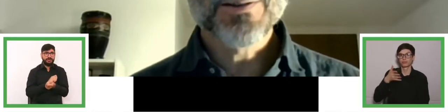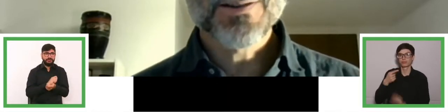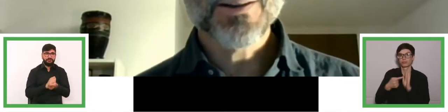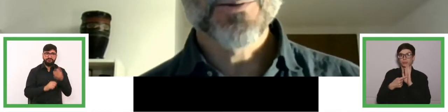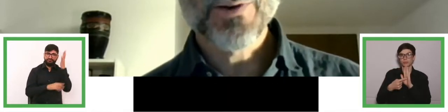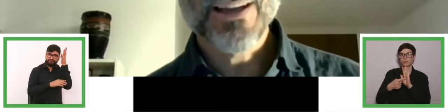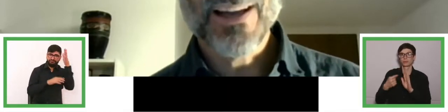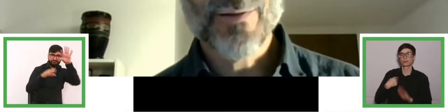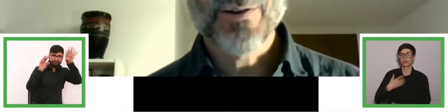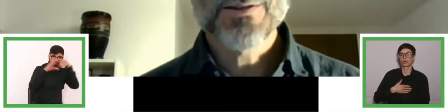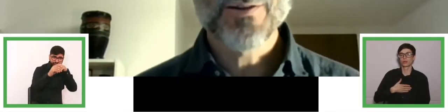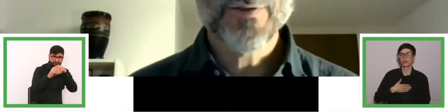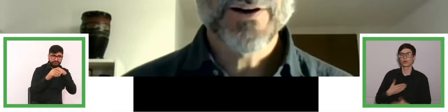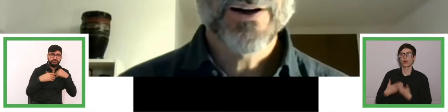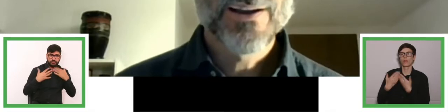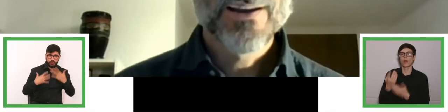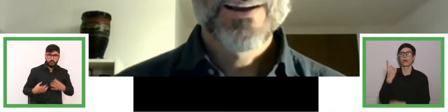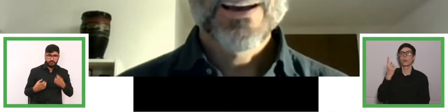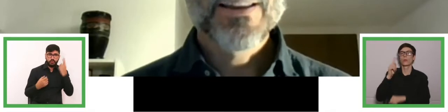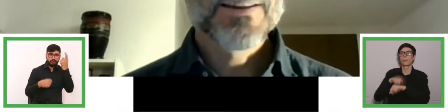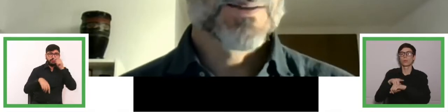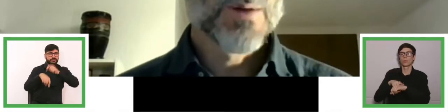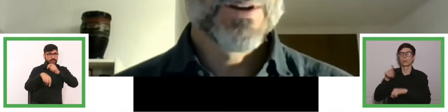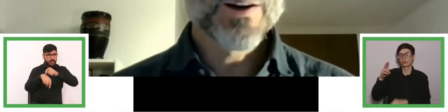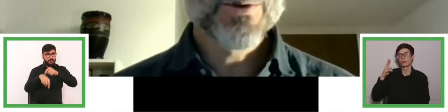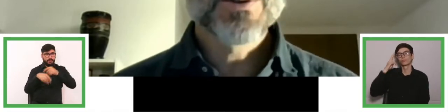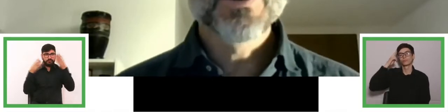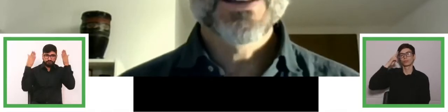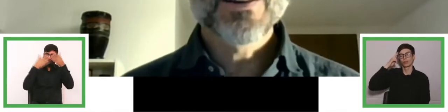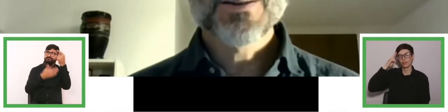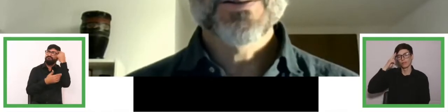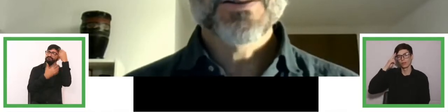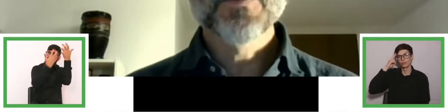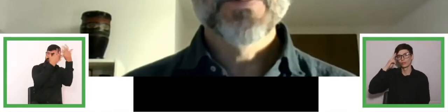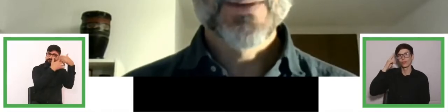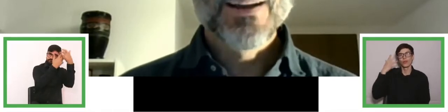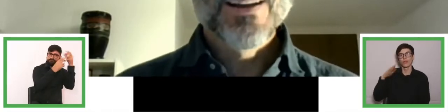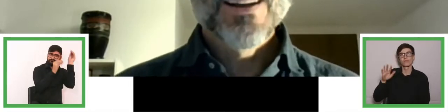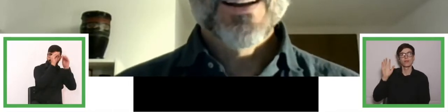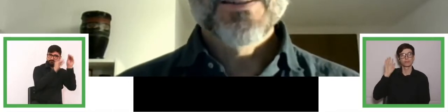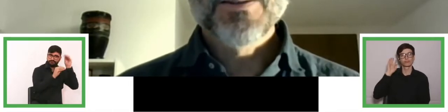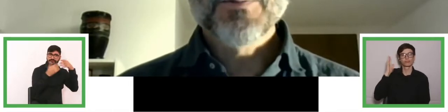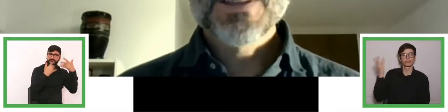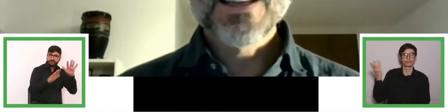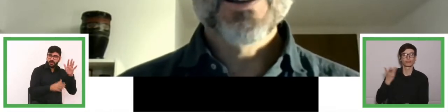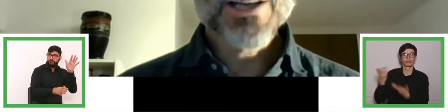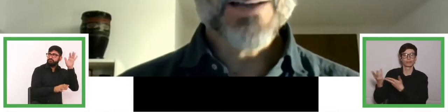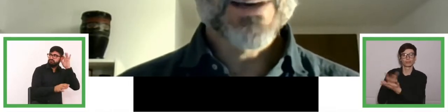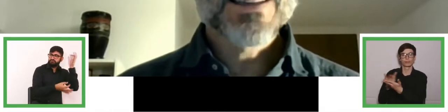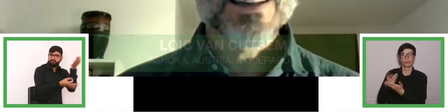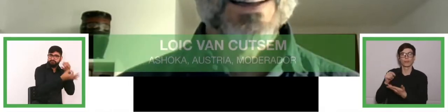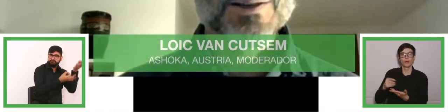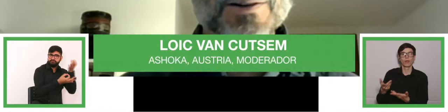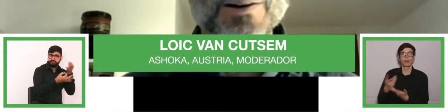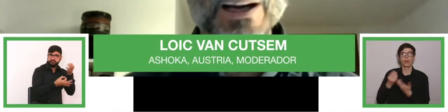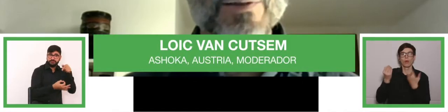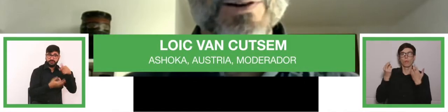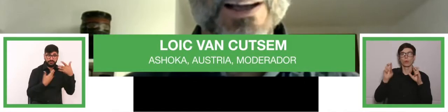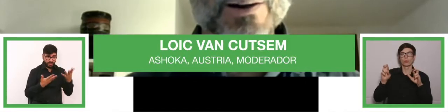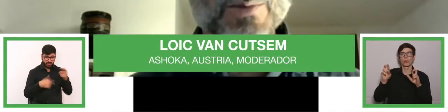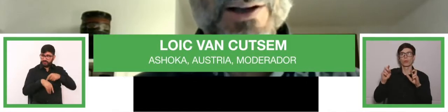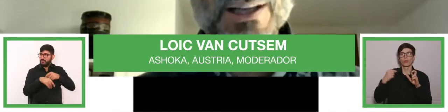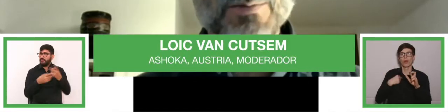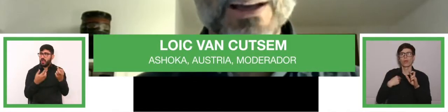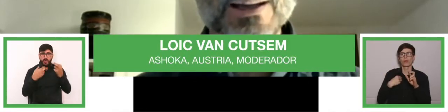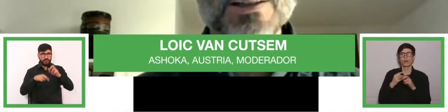the audience on what they have heard so far. And this is maybe an opportunity also to, you know, send a chat message or have a